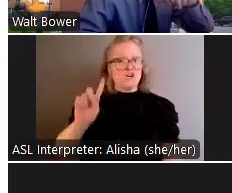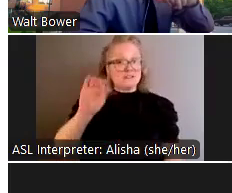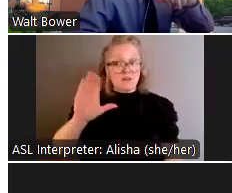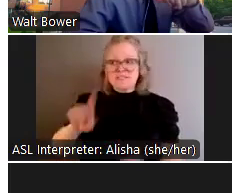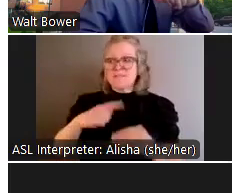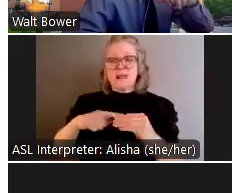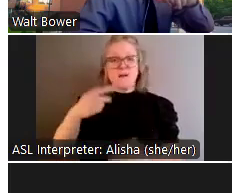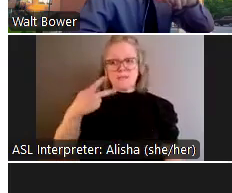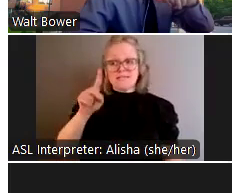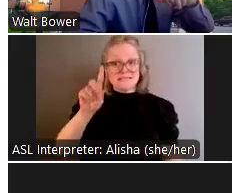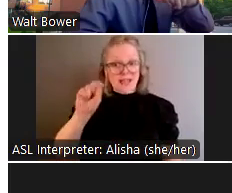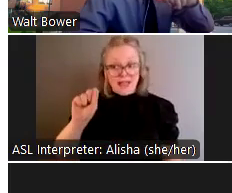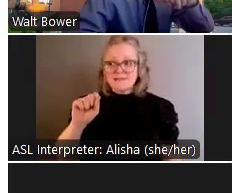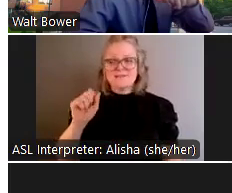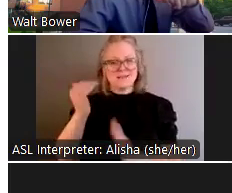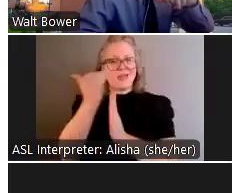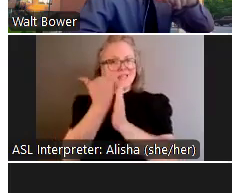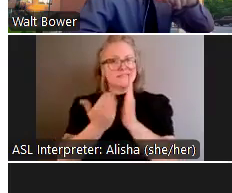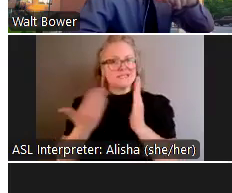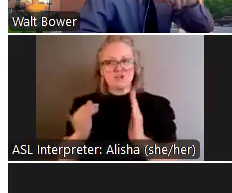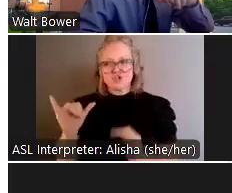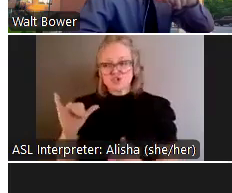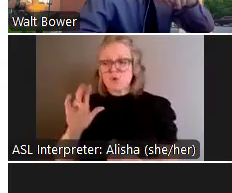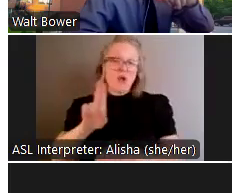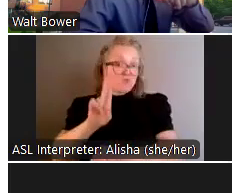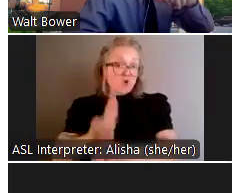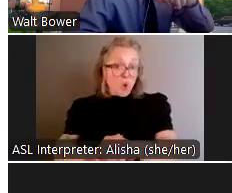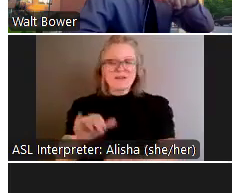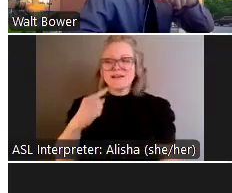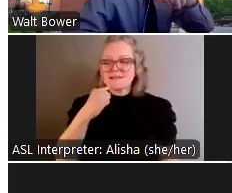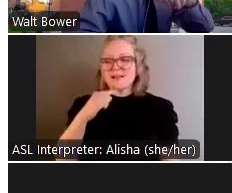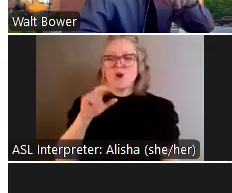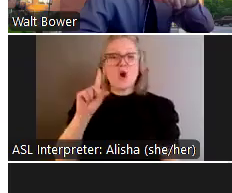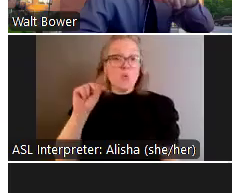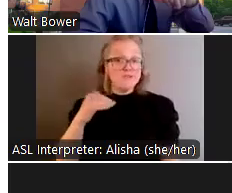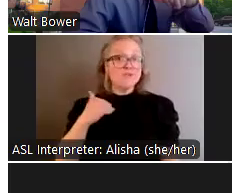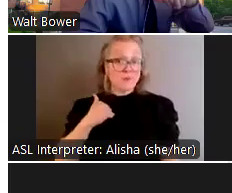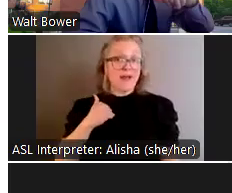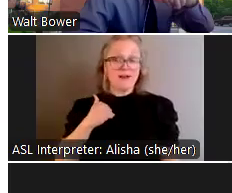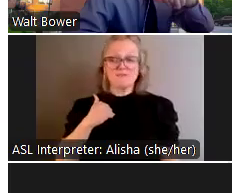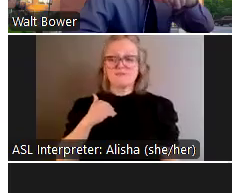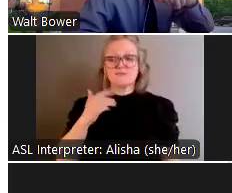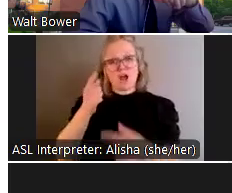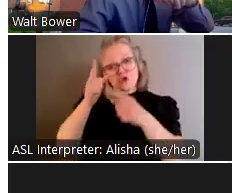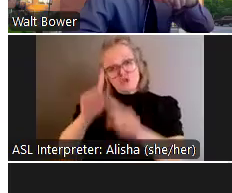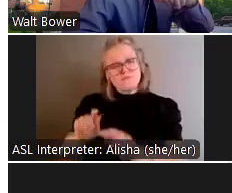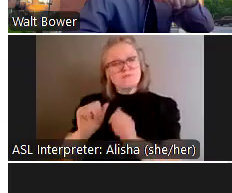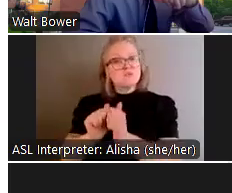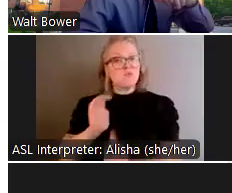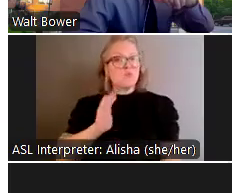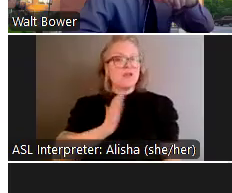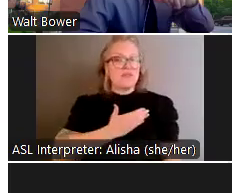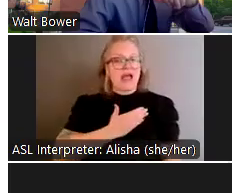listed here as well. And then, of course, like I said, we do have agreements with our sister agencies as